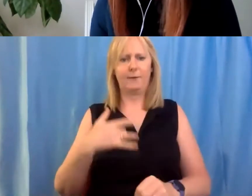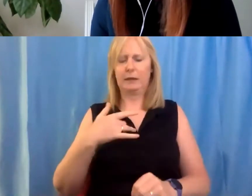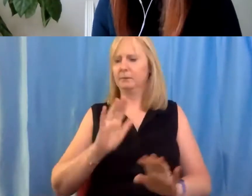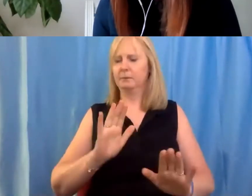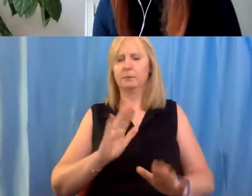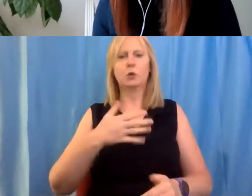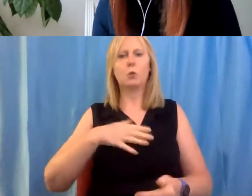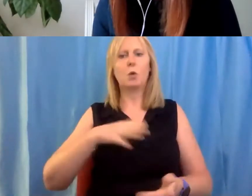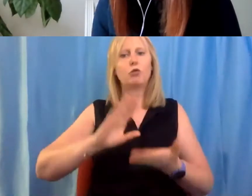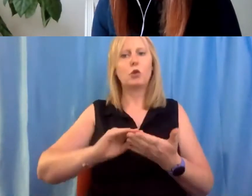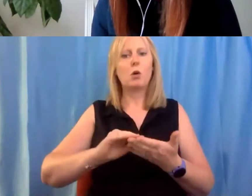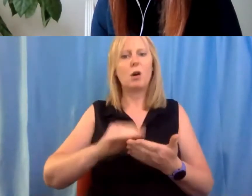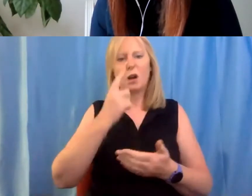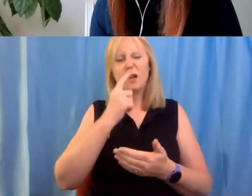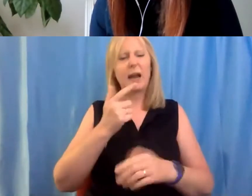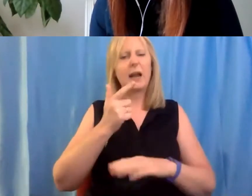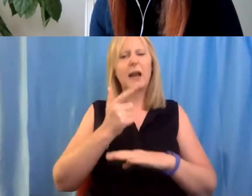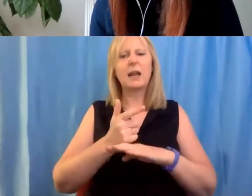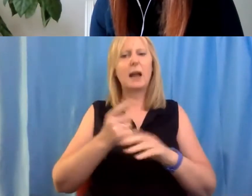camera off.